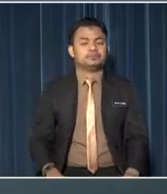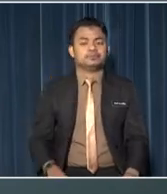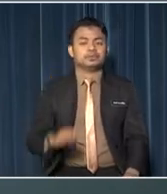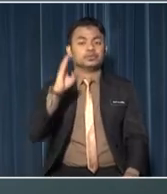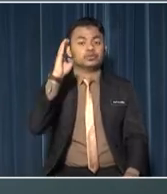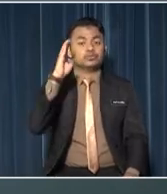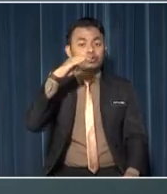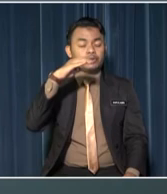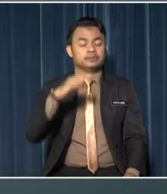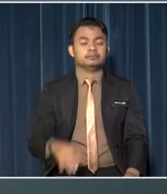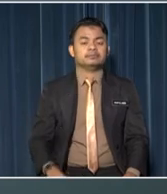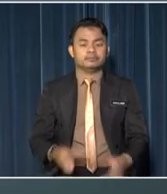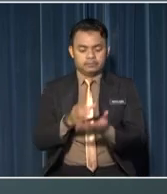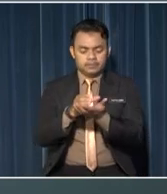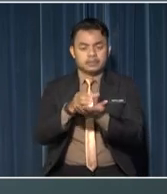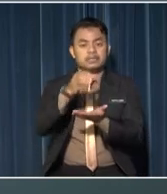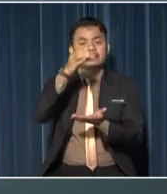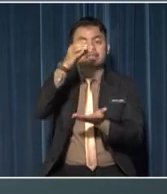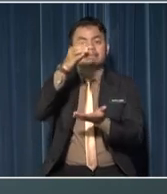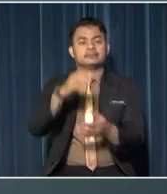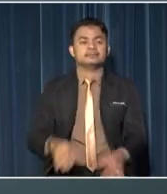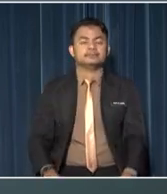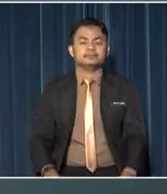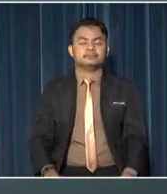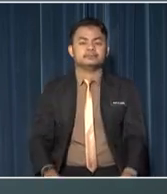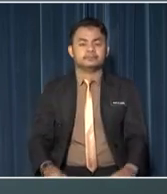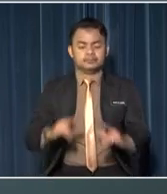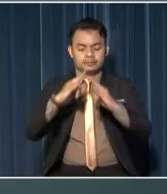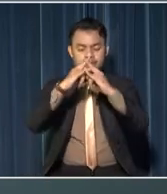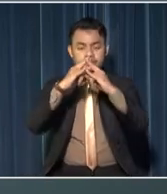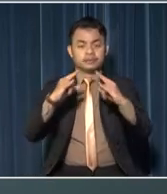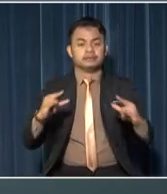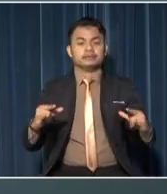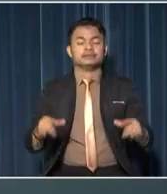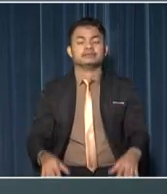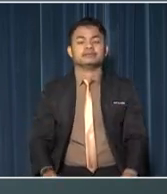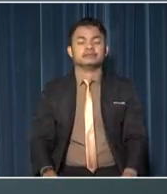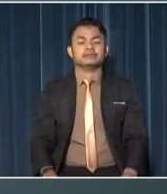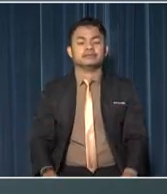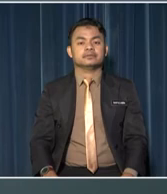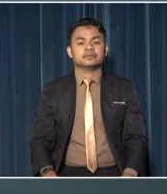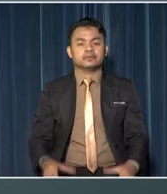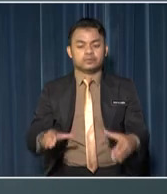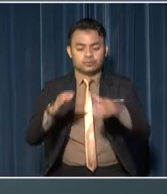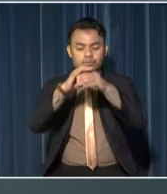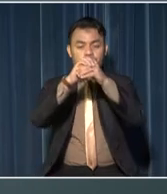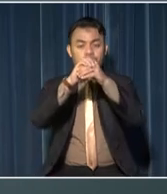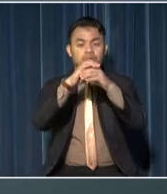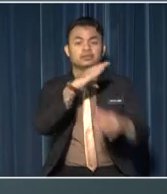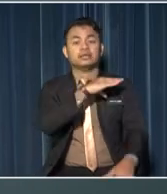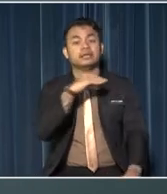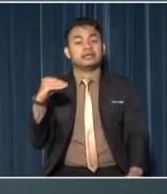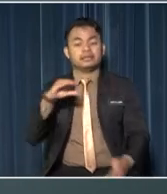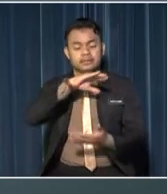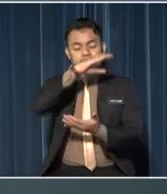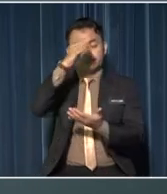cuboid, cylinder, pyramid, cone, and